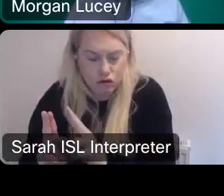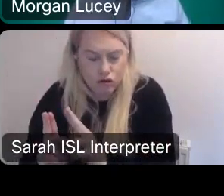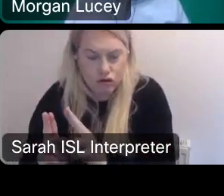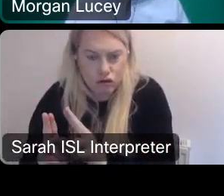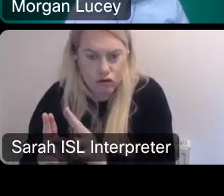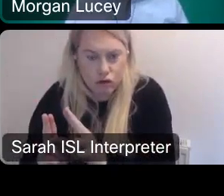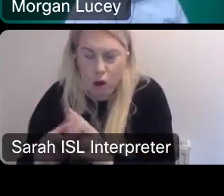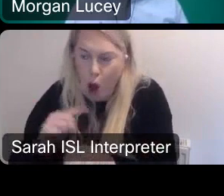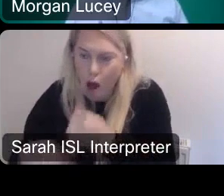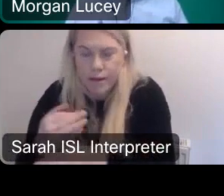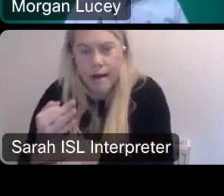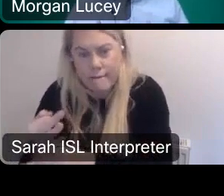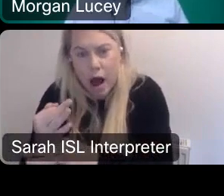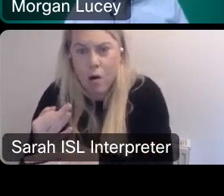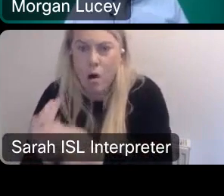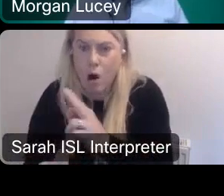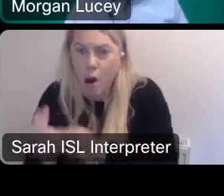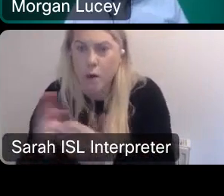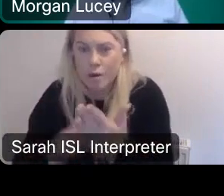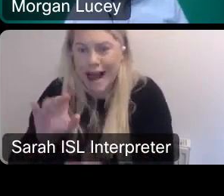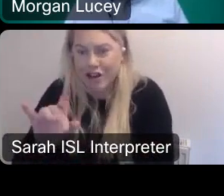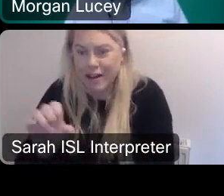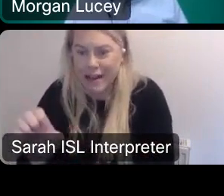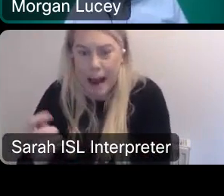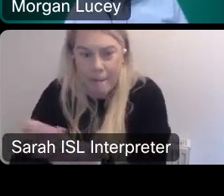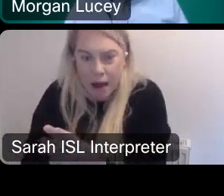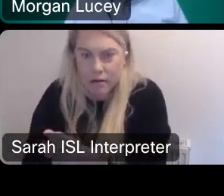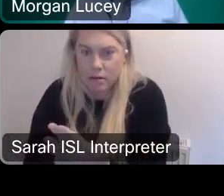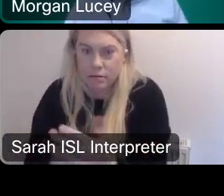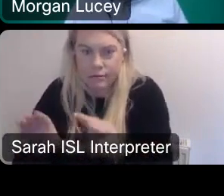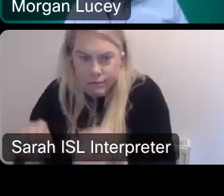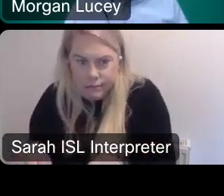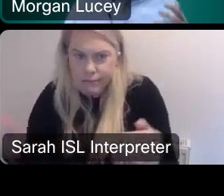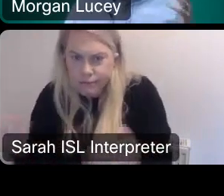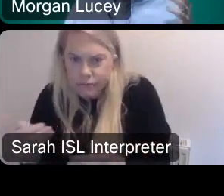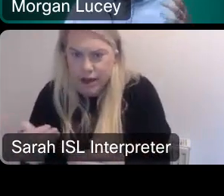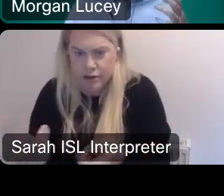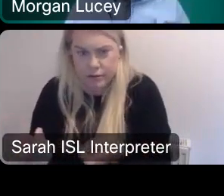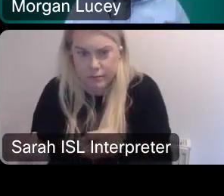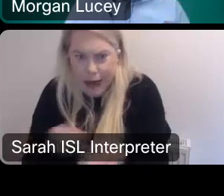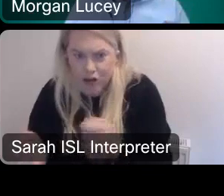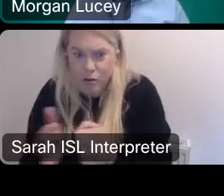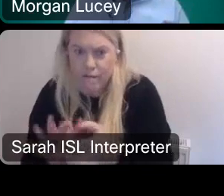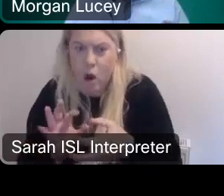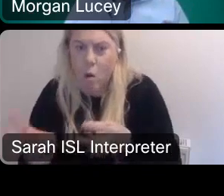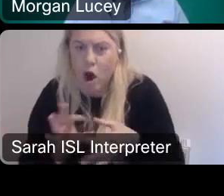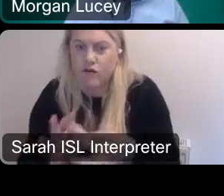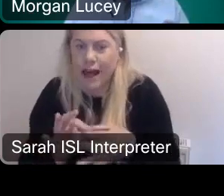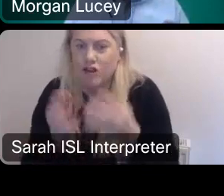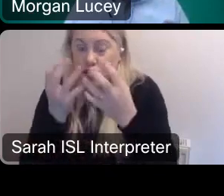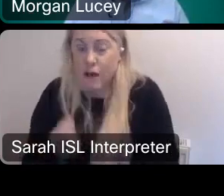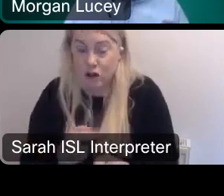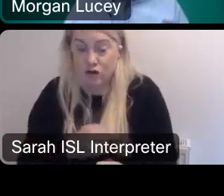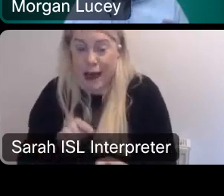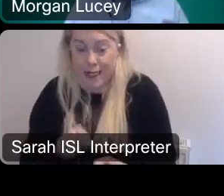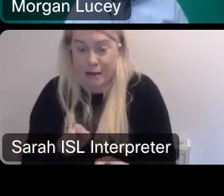and following up using our HSE policy for the prevention and management of work-related stress, which was updated just a number of months ago, the